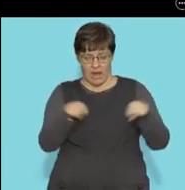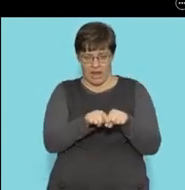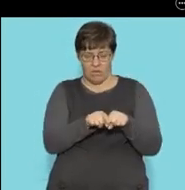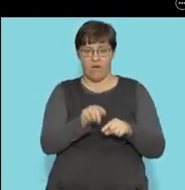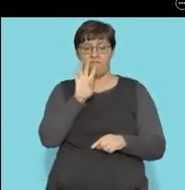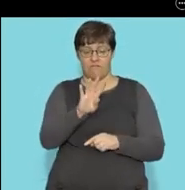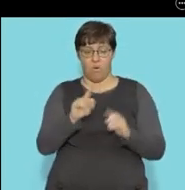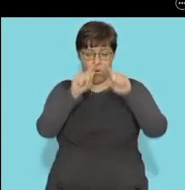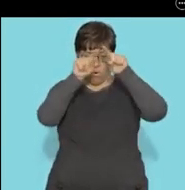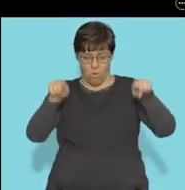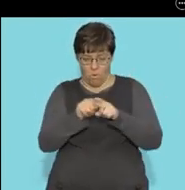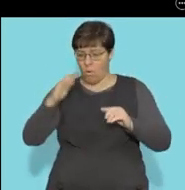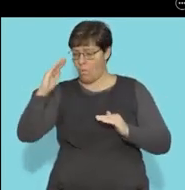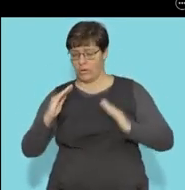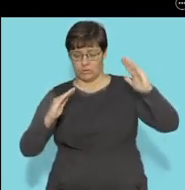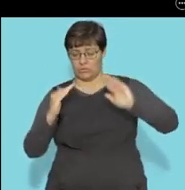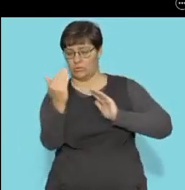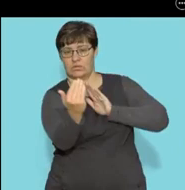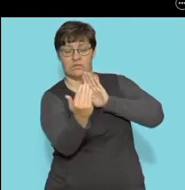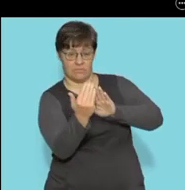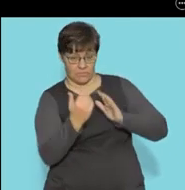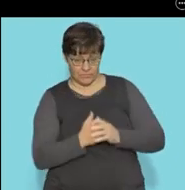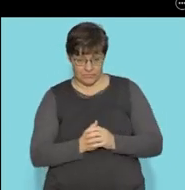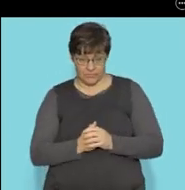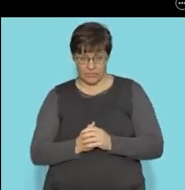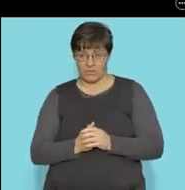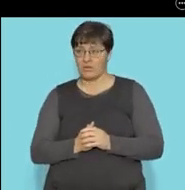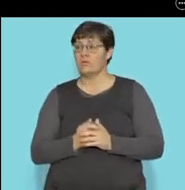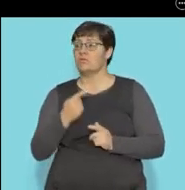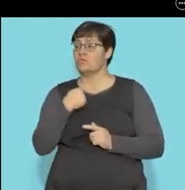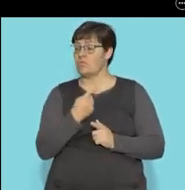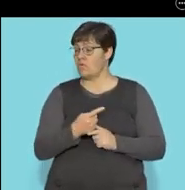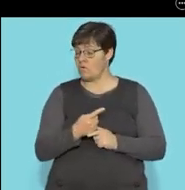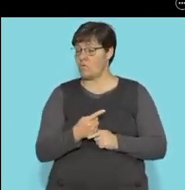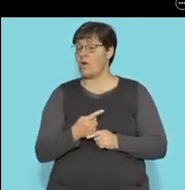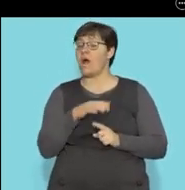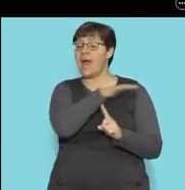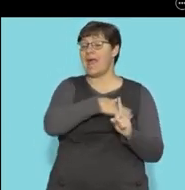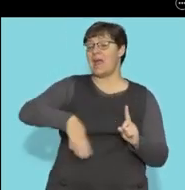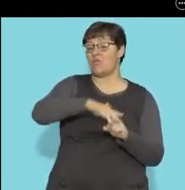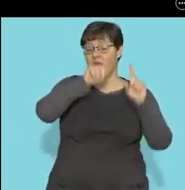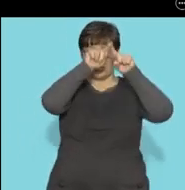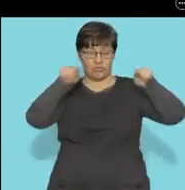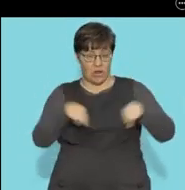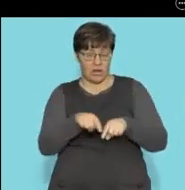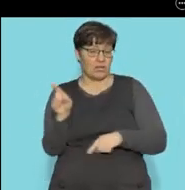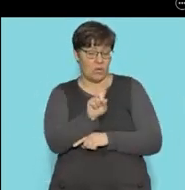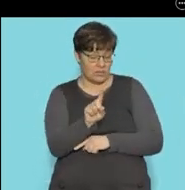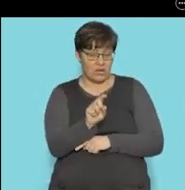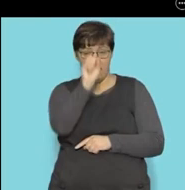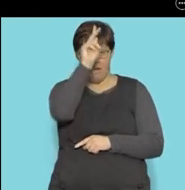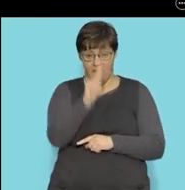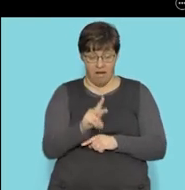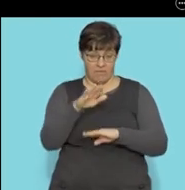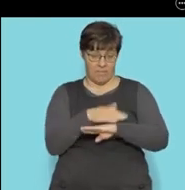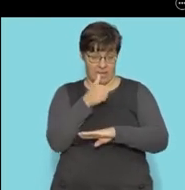triangular faces, and I just want the area of one of them. And I know that the area of a triangle is equal to